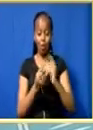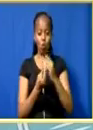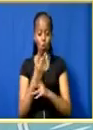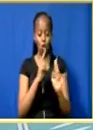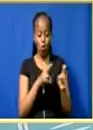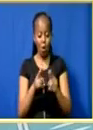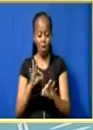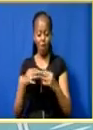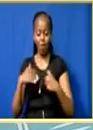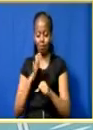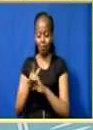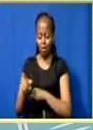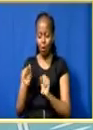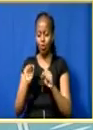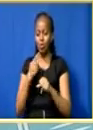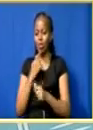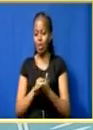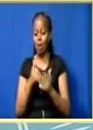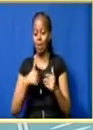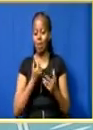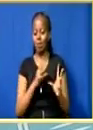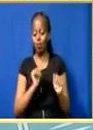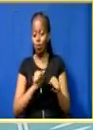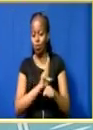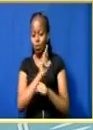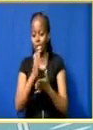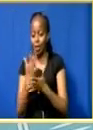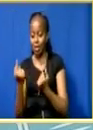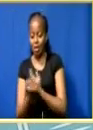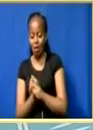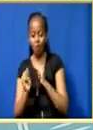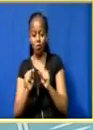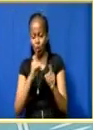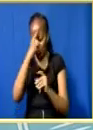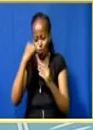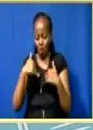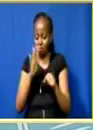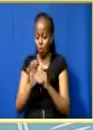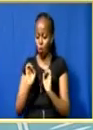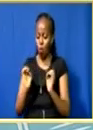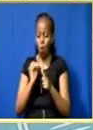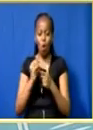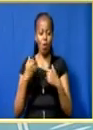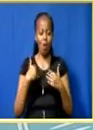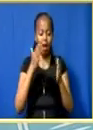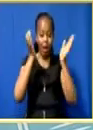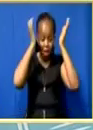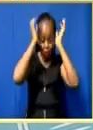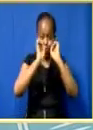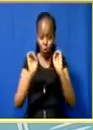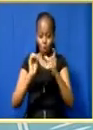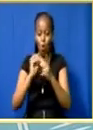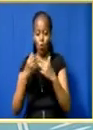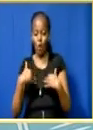you don't have the kales, will you say, I'm going to use something else because I don't have the kales? Or I don't have the cabbage? Or I don't